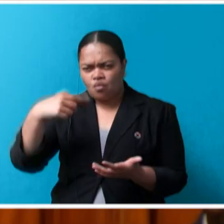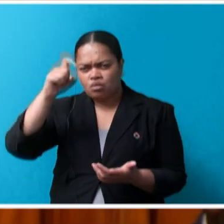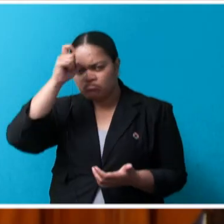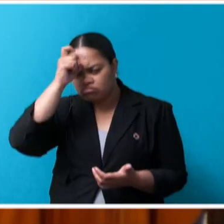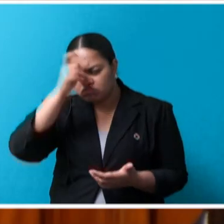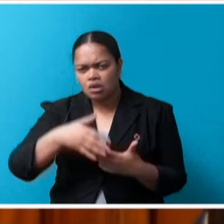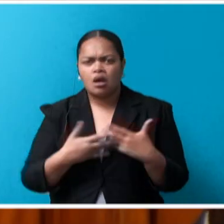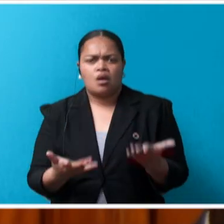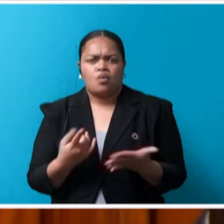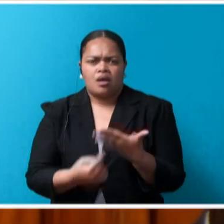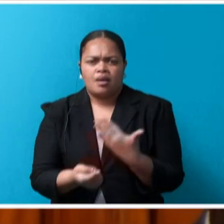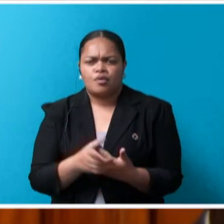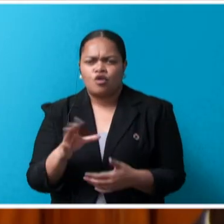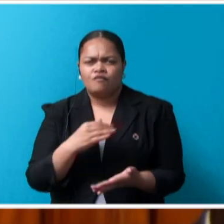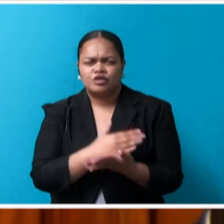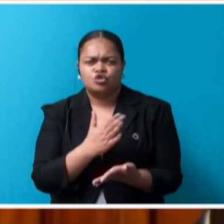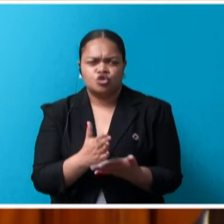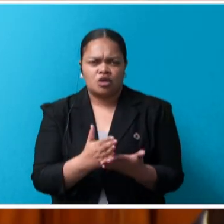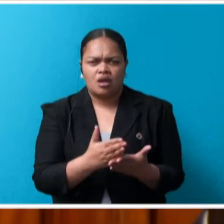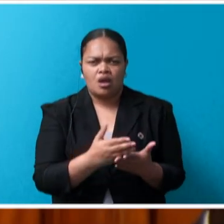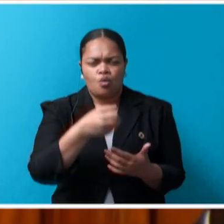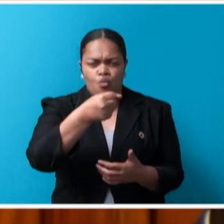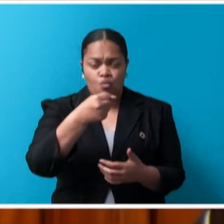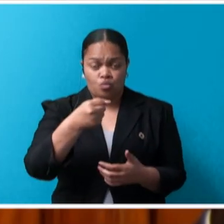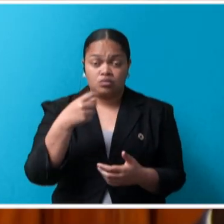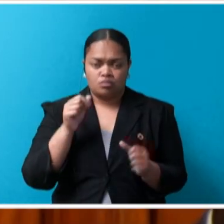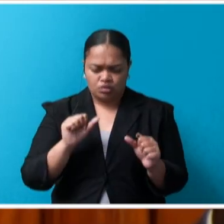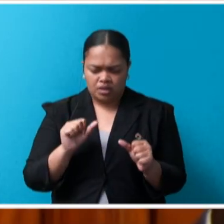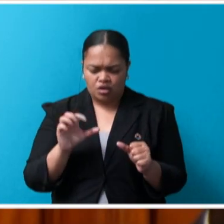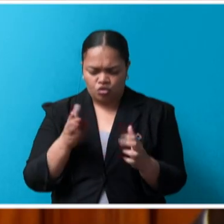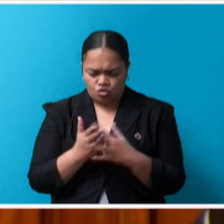cooperative shareholders were adequately protected through that process.